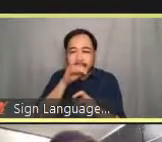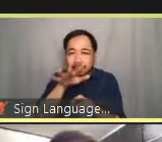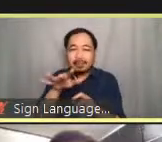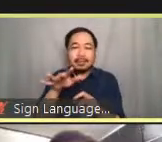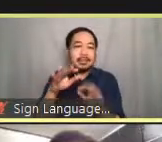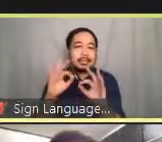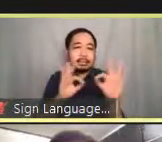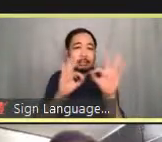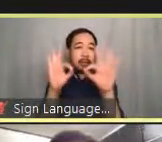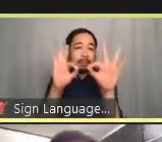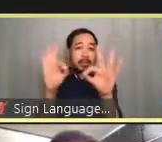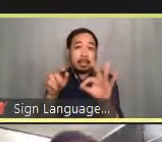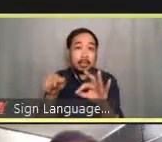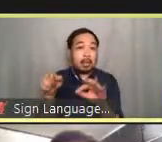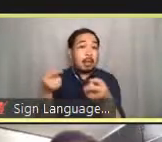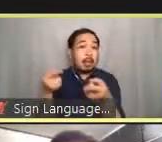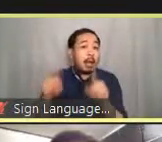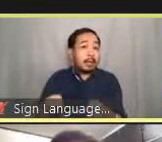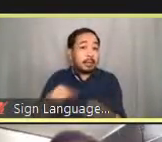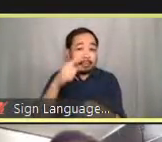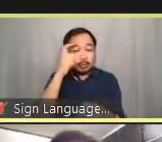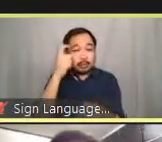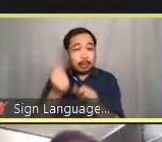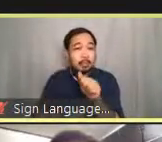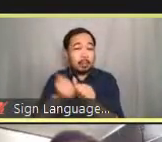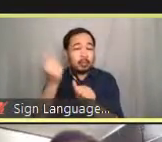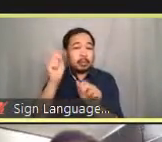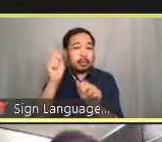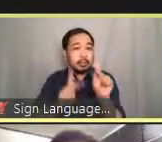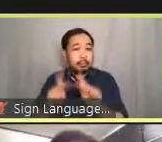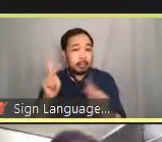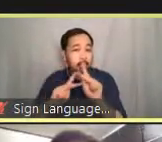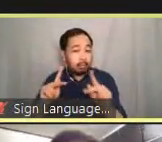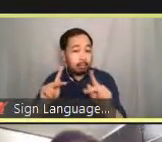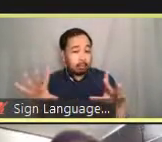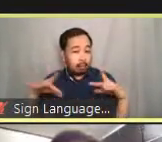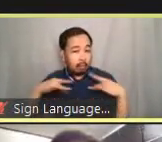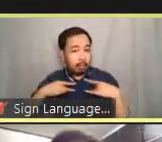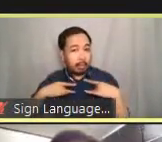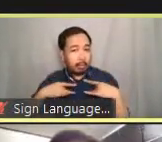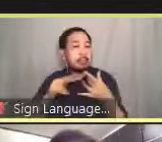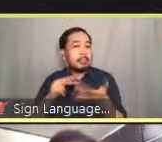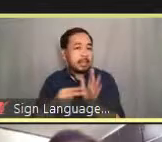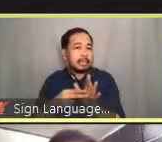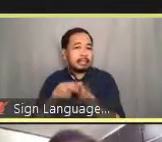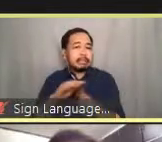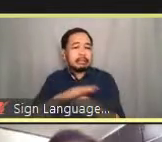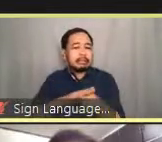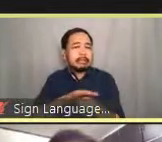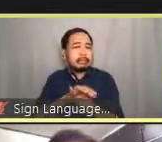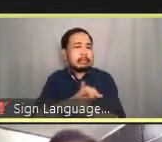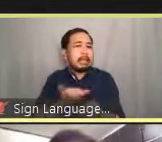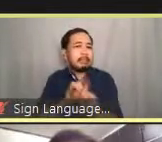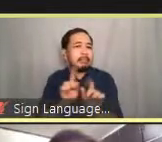happens because most of the stay in the same area or